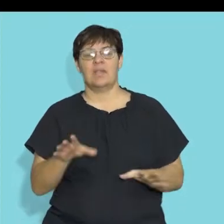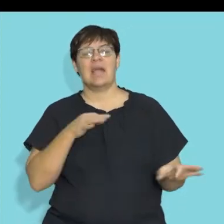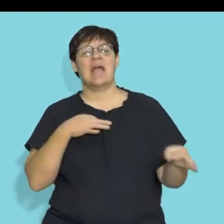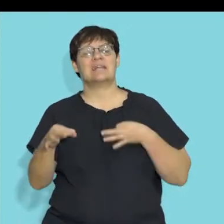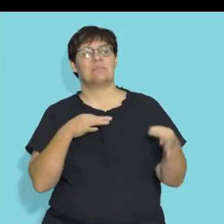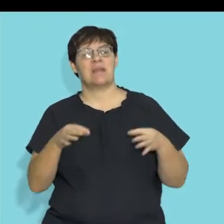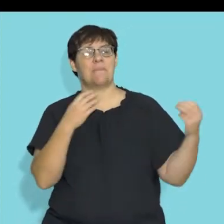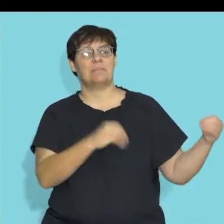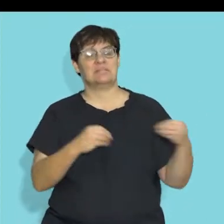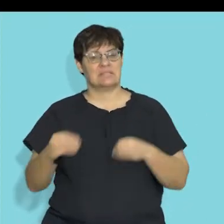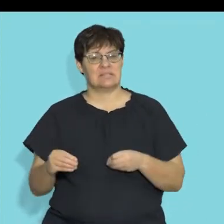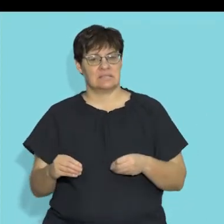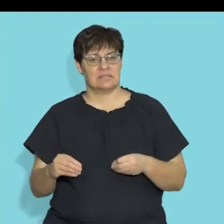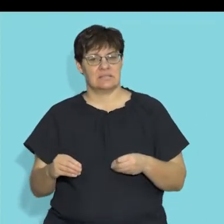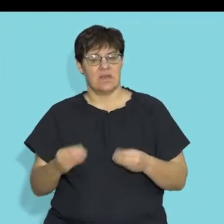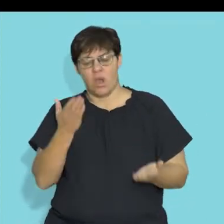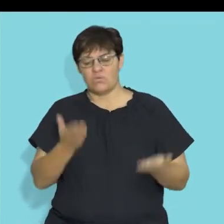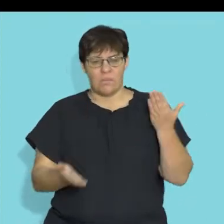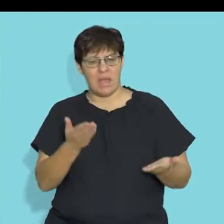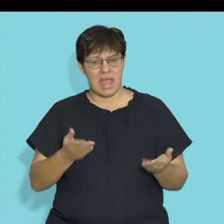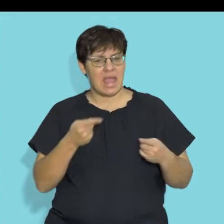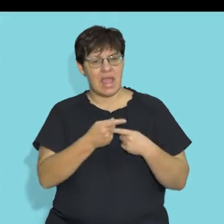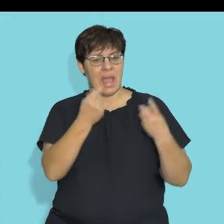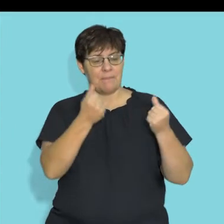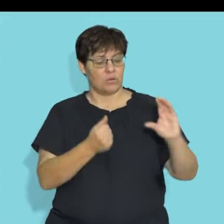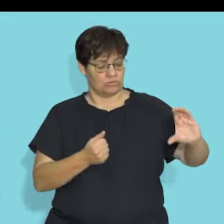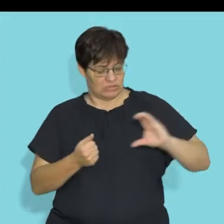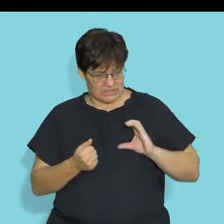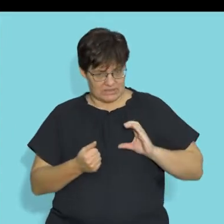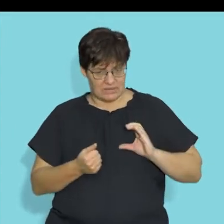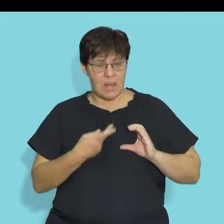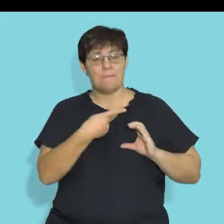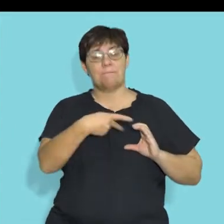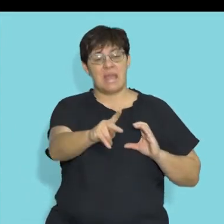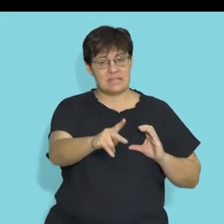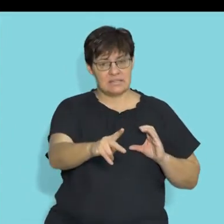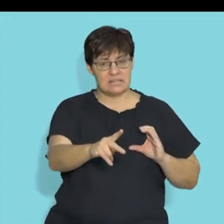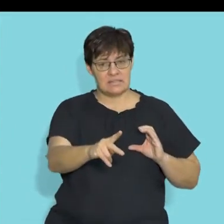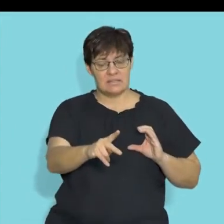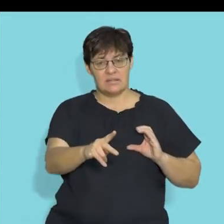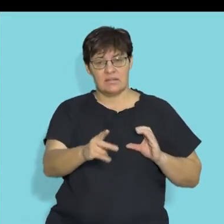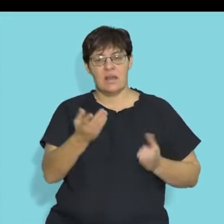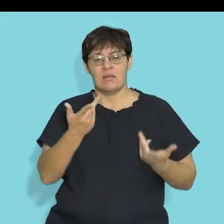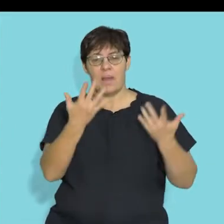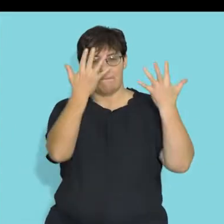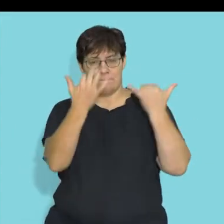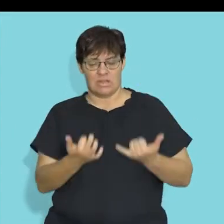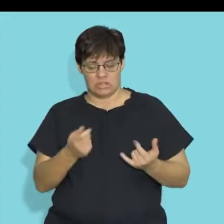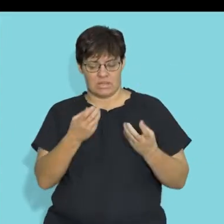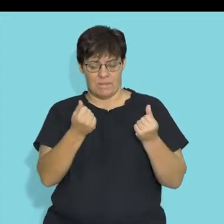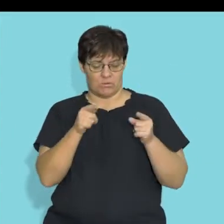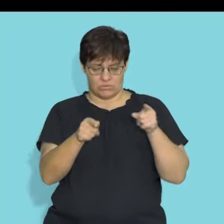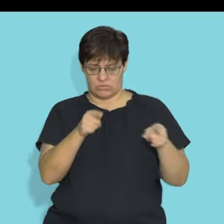Explain why a business would compare the actual amounts received or paid against the budgeted